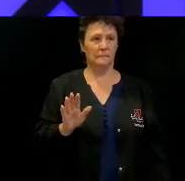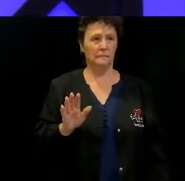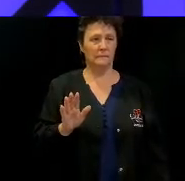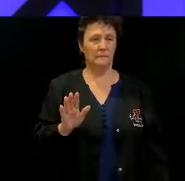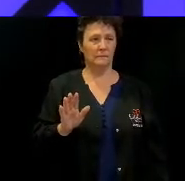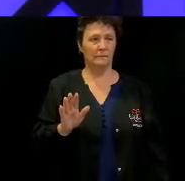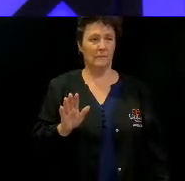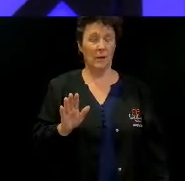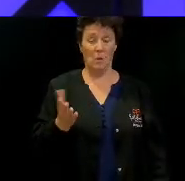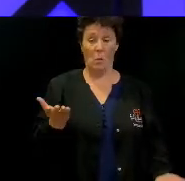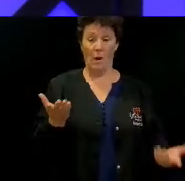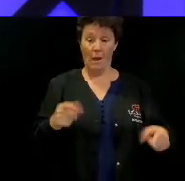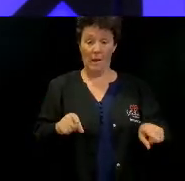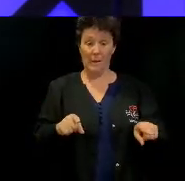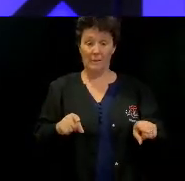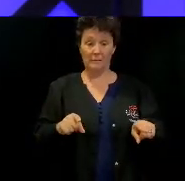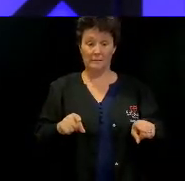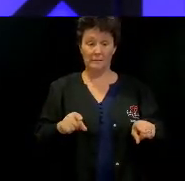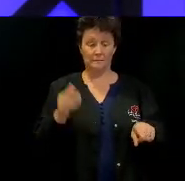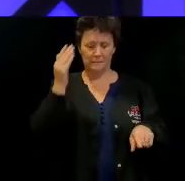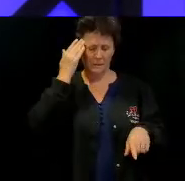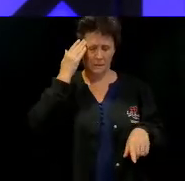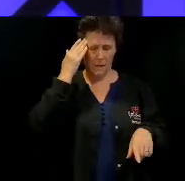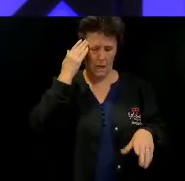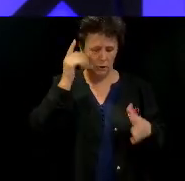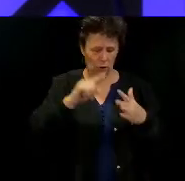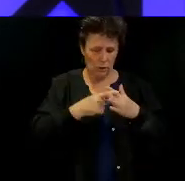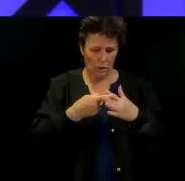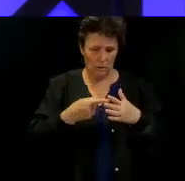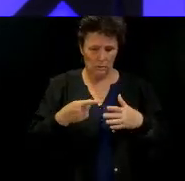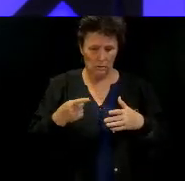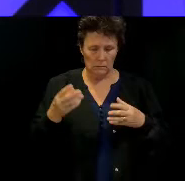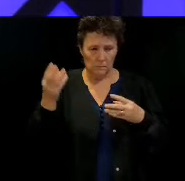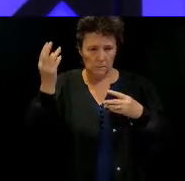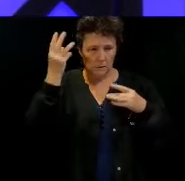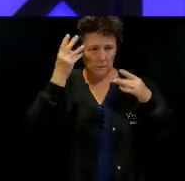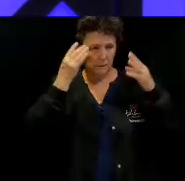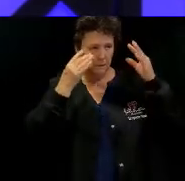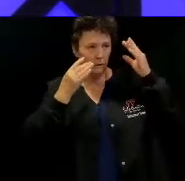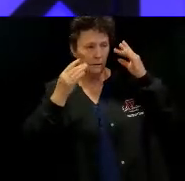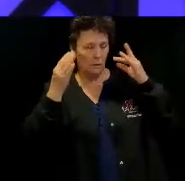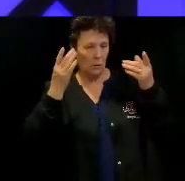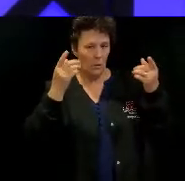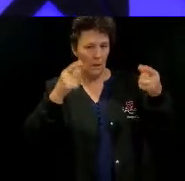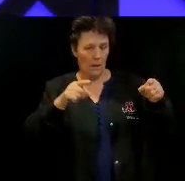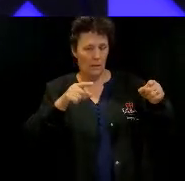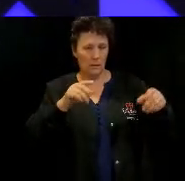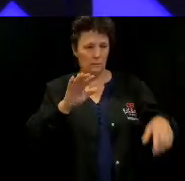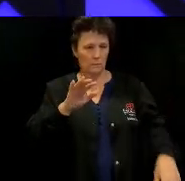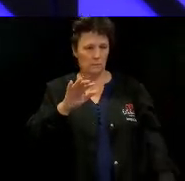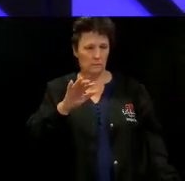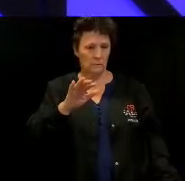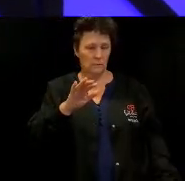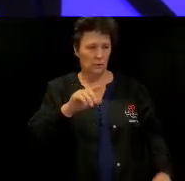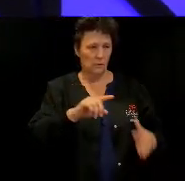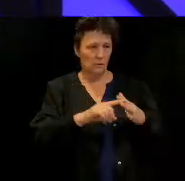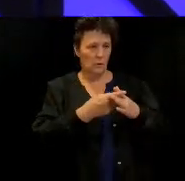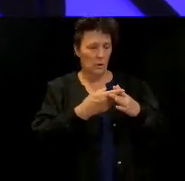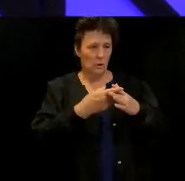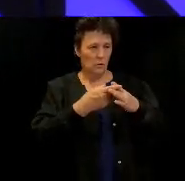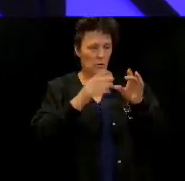The next thing you know, your amygdala starts to fire up. And what starts to happen is it begins to